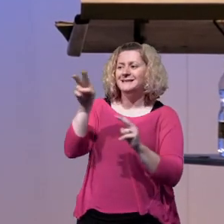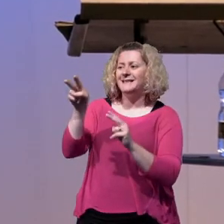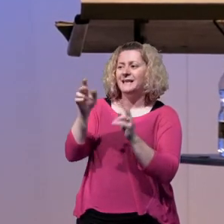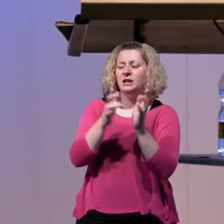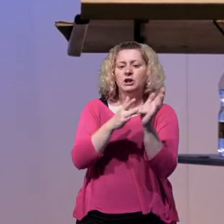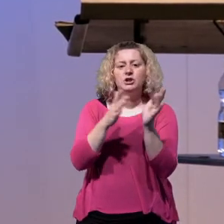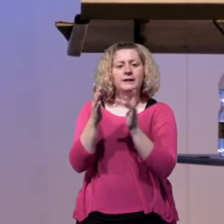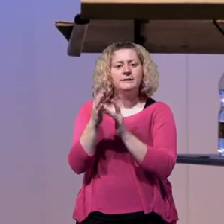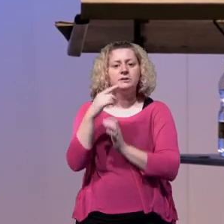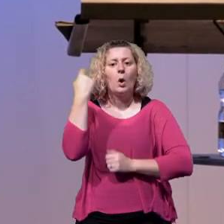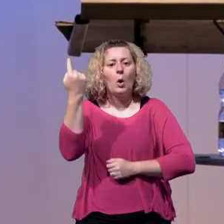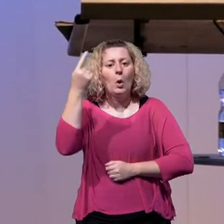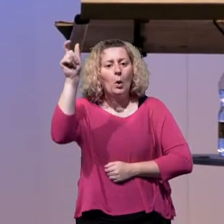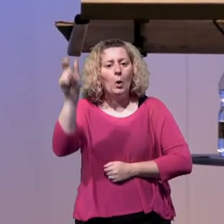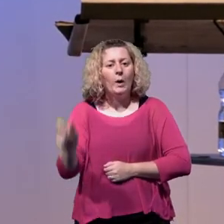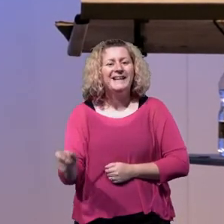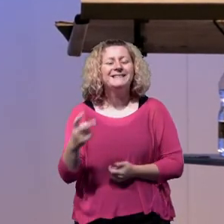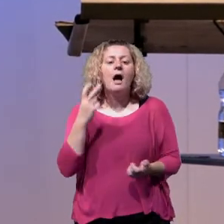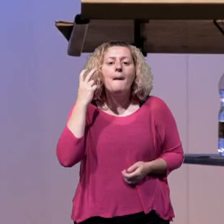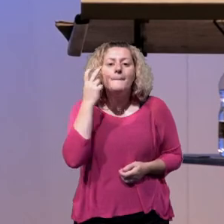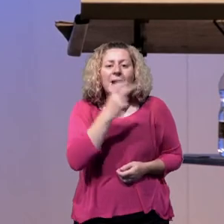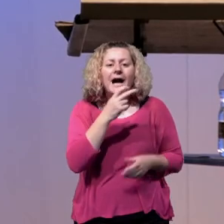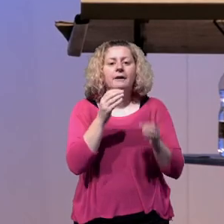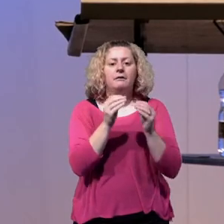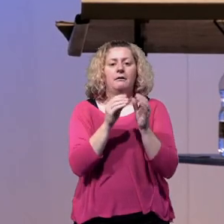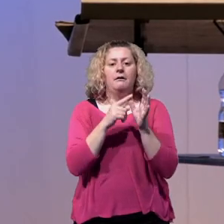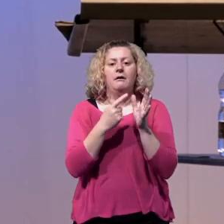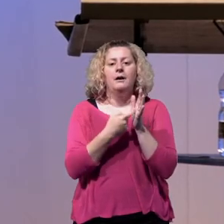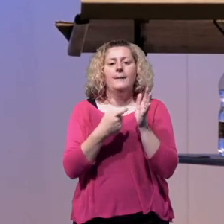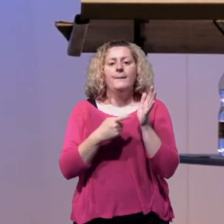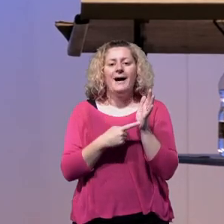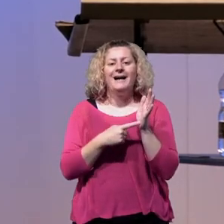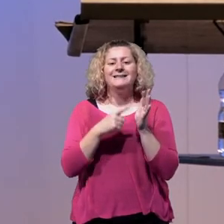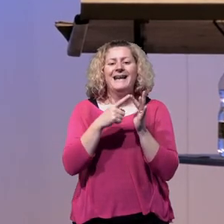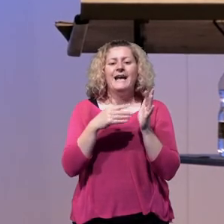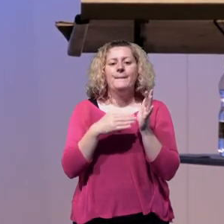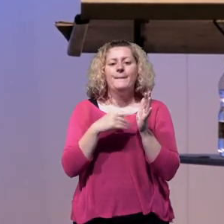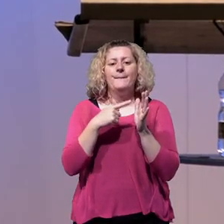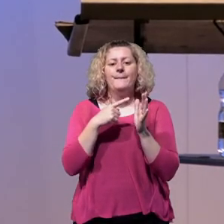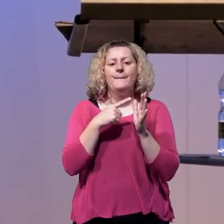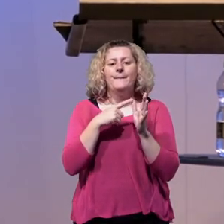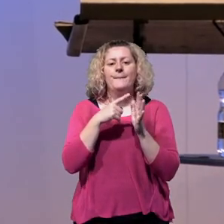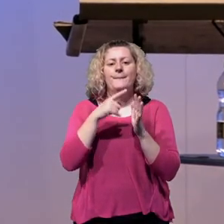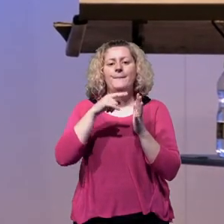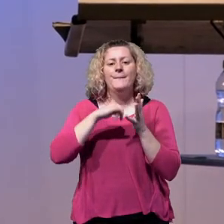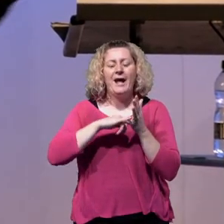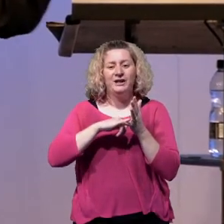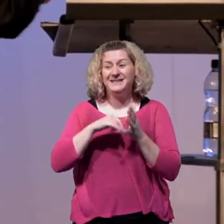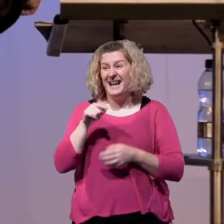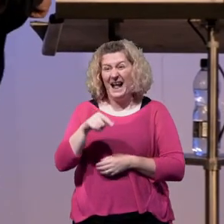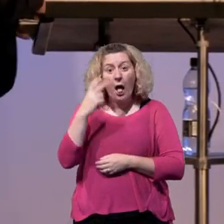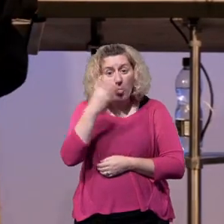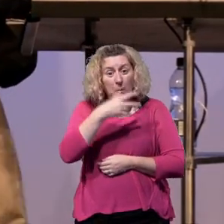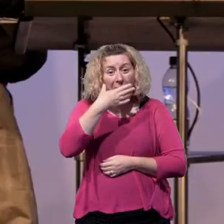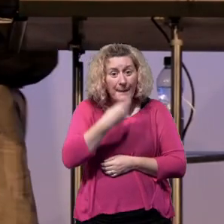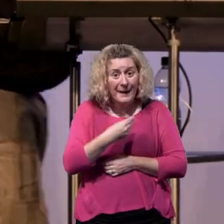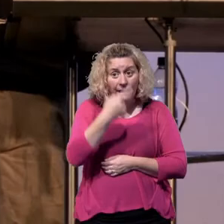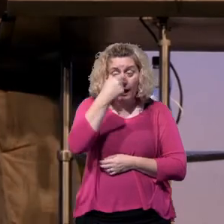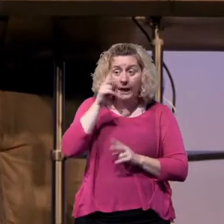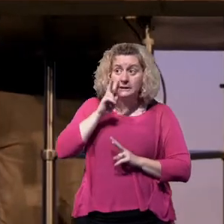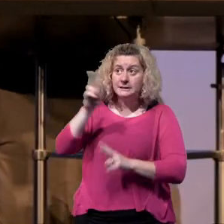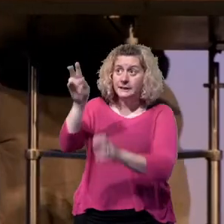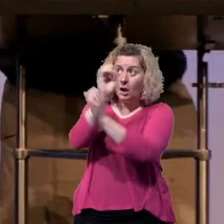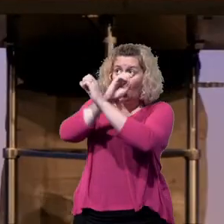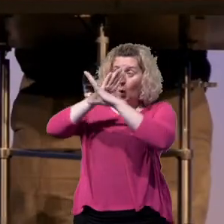blind Bartimaeus. The blind man can see who he is. Son of David, have mercy on me. It's hysterical. I just love it. Well, Peter gets it as well in the